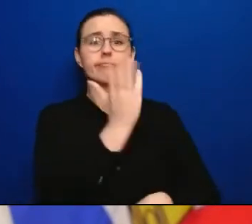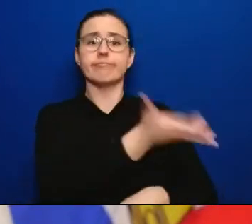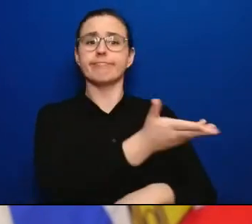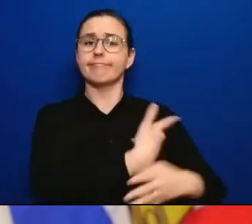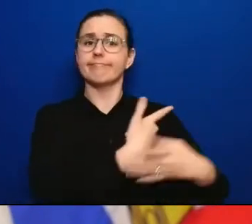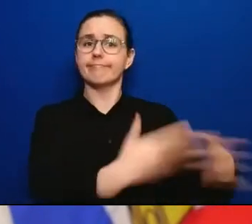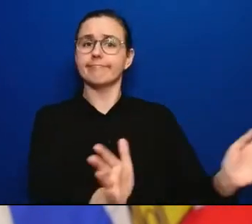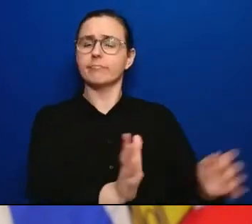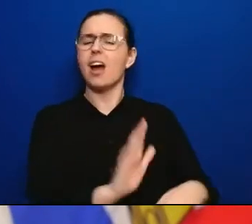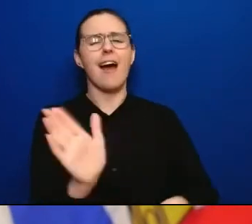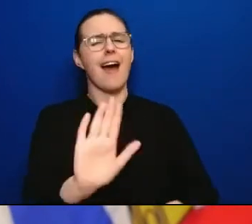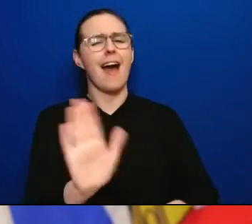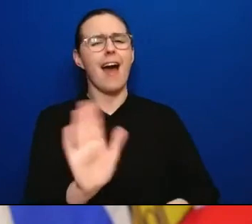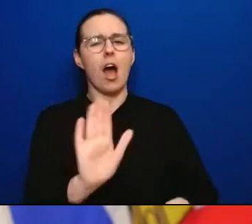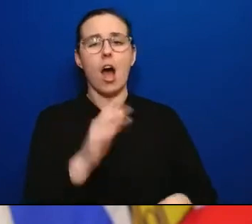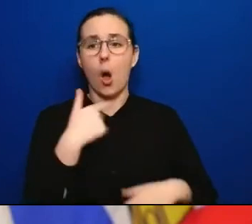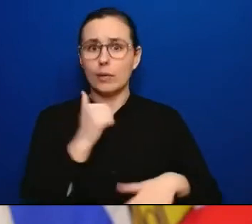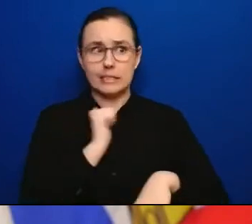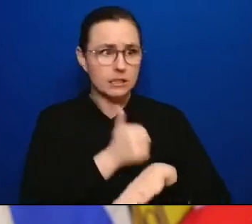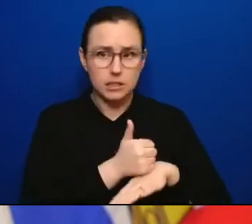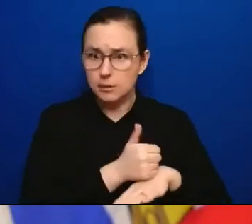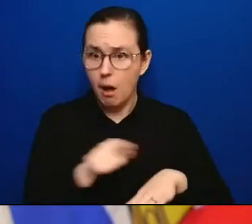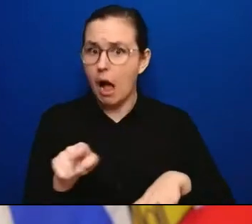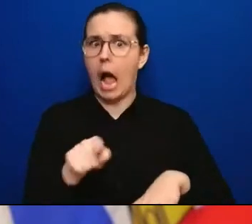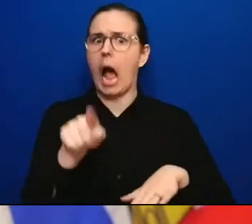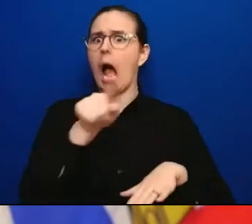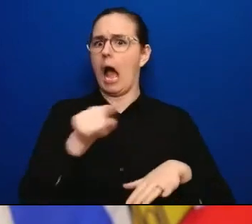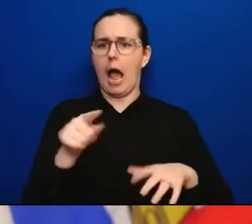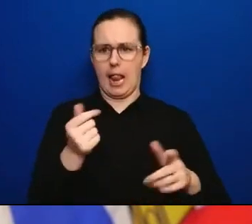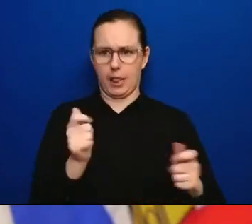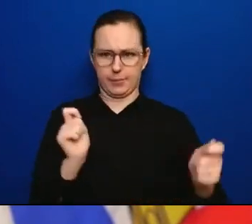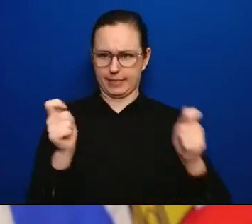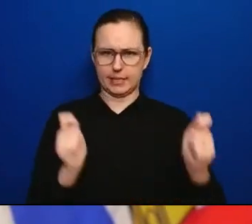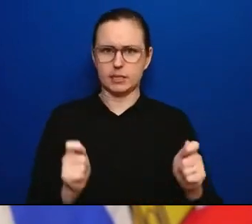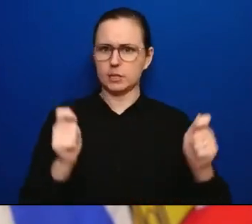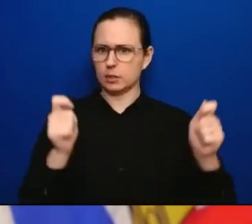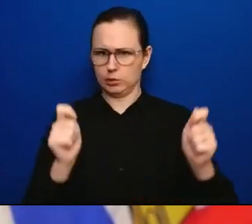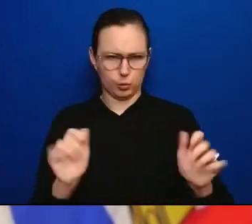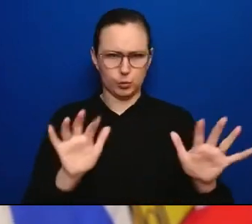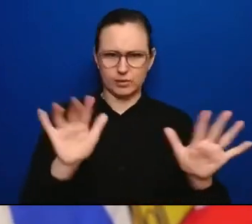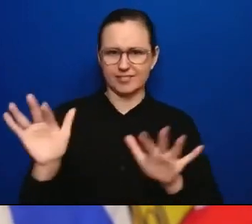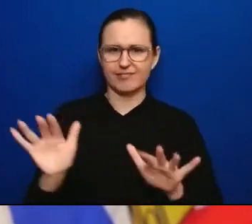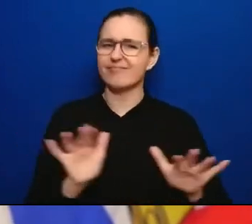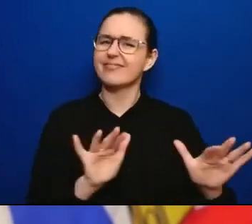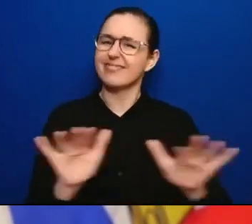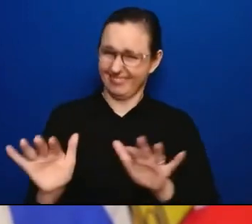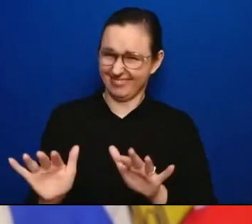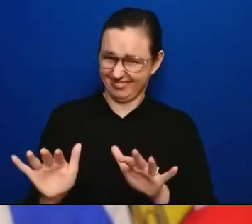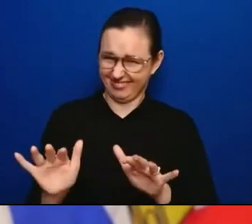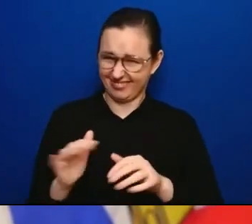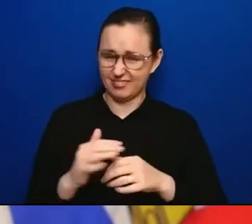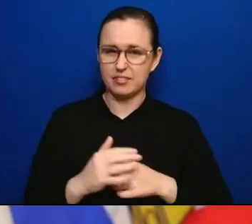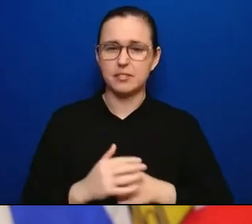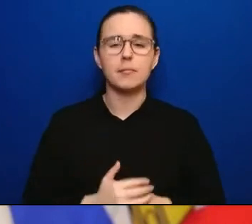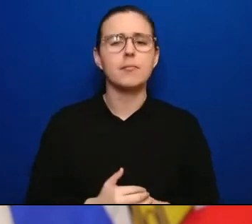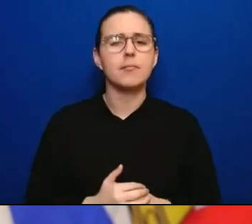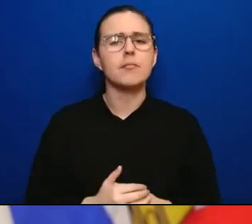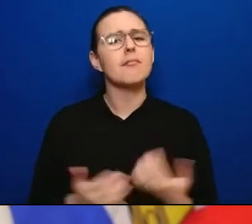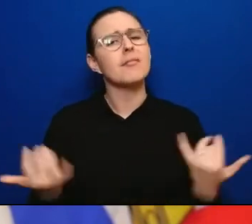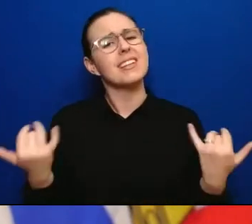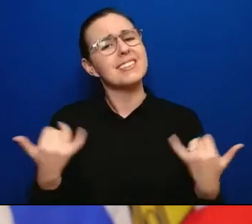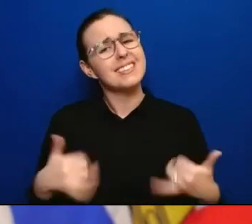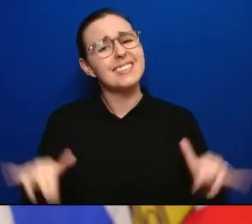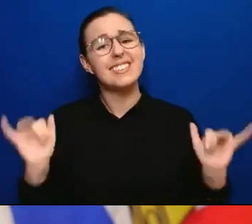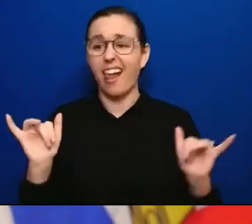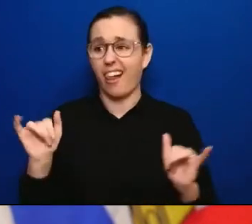in a relatively positive place, but not the same everywhere. We're still in a very strained place in interior health, as you know,